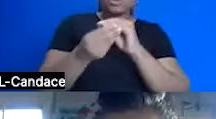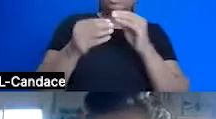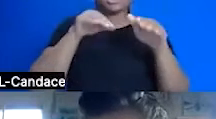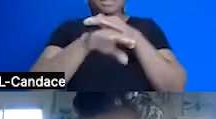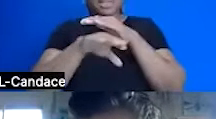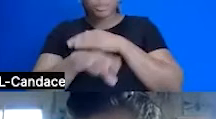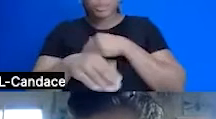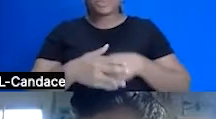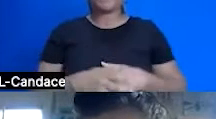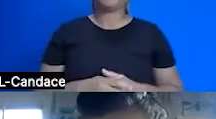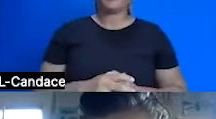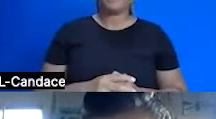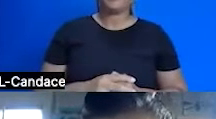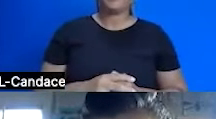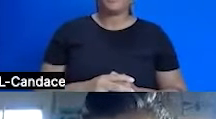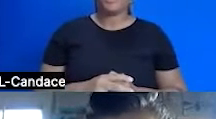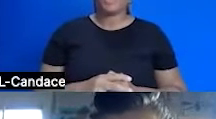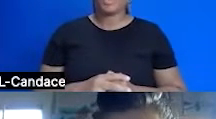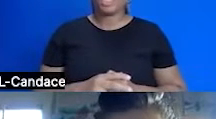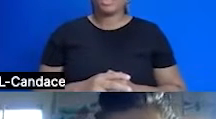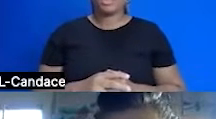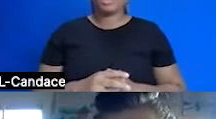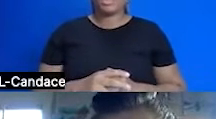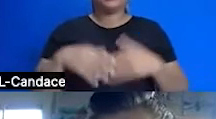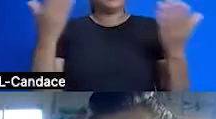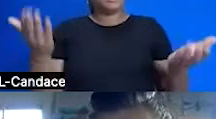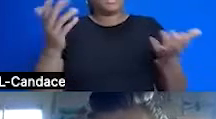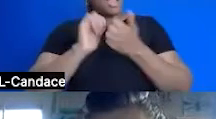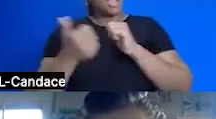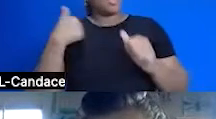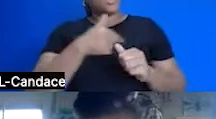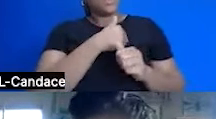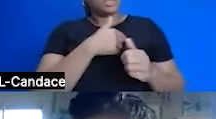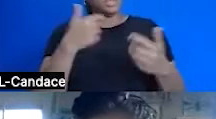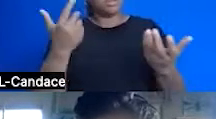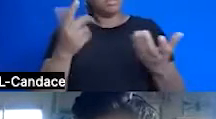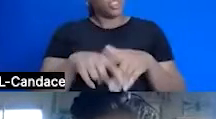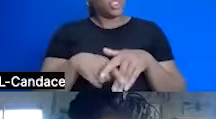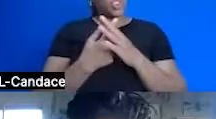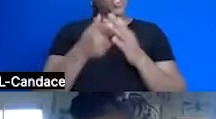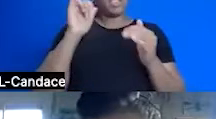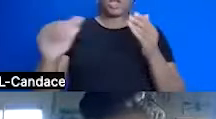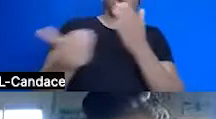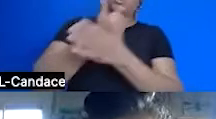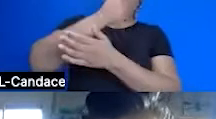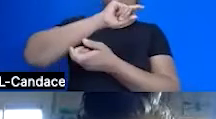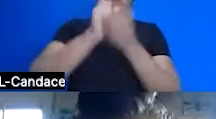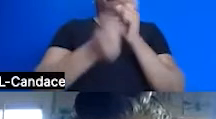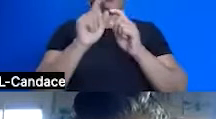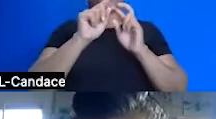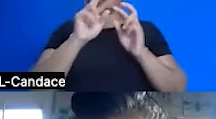values-based ethics-first filmmaking practice. So how did we go about this revamp, this rewrite of